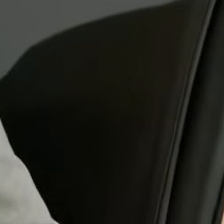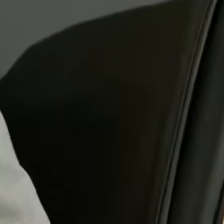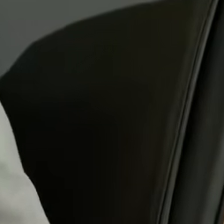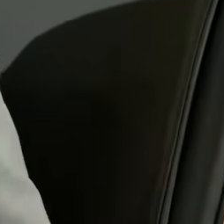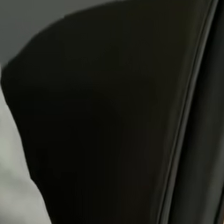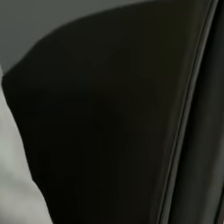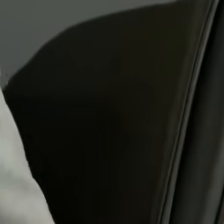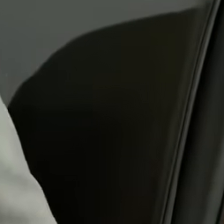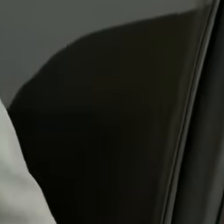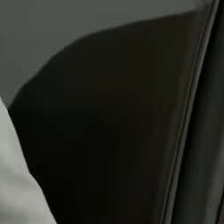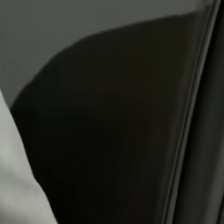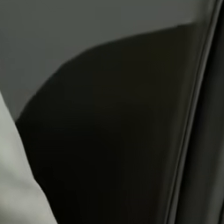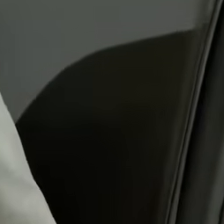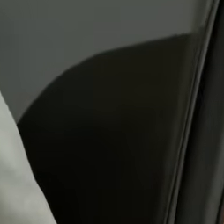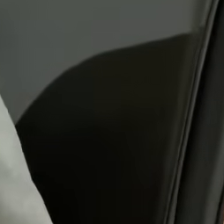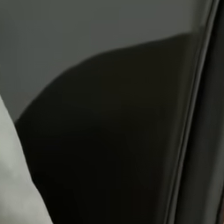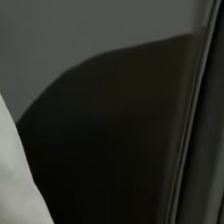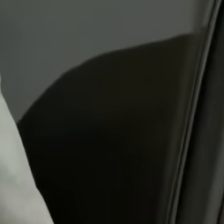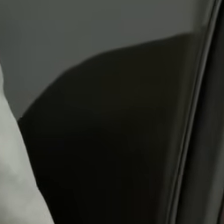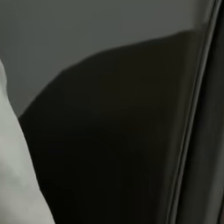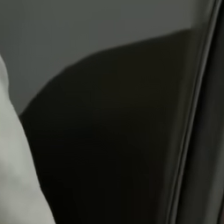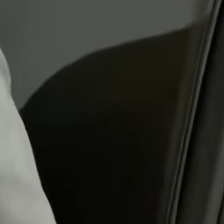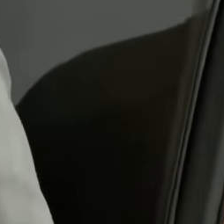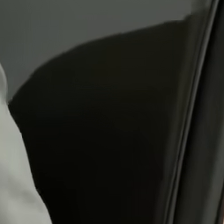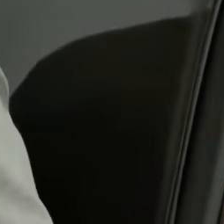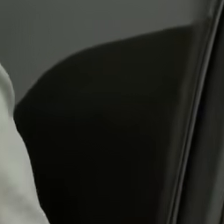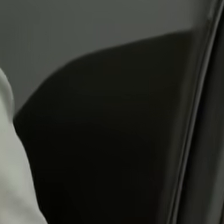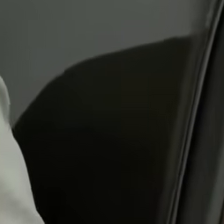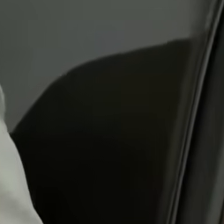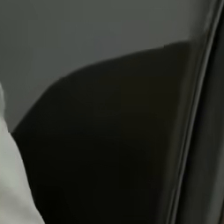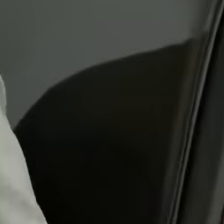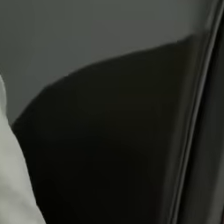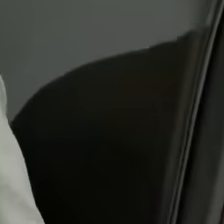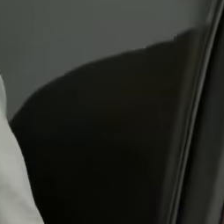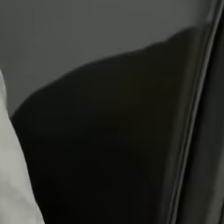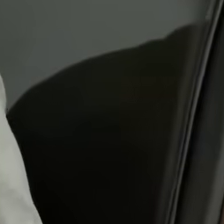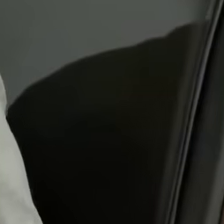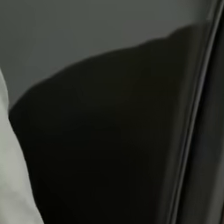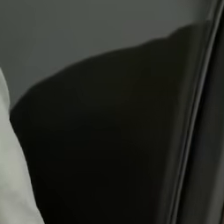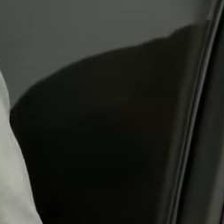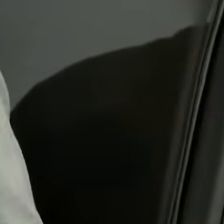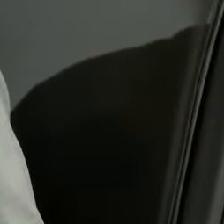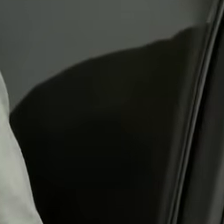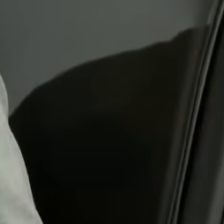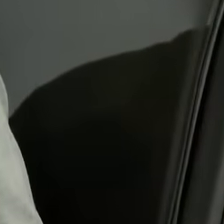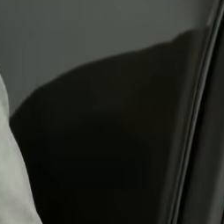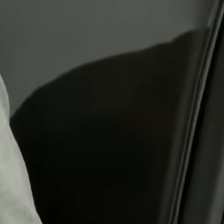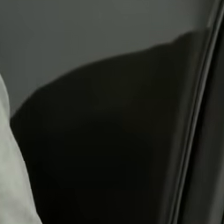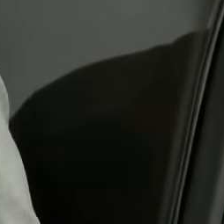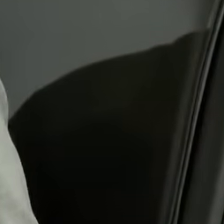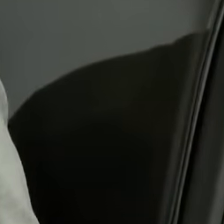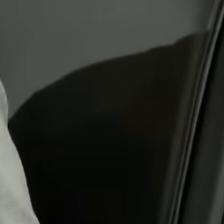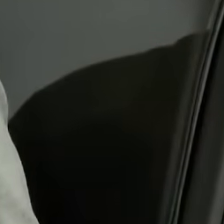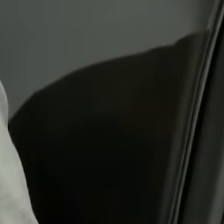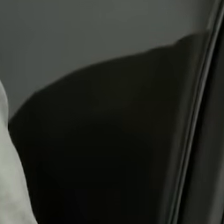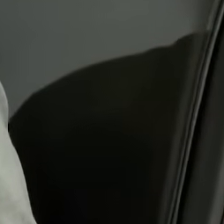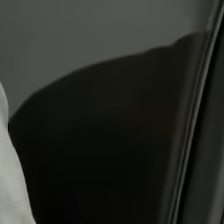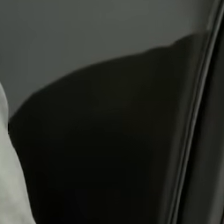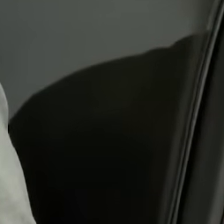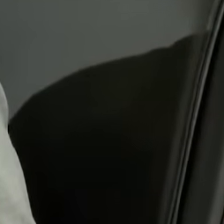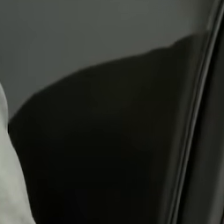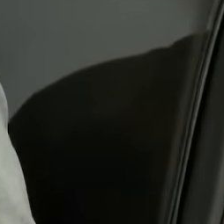General, then to come back to paragraphs 23 to 27 of your statement, where you outline your reasons